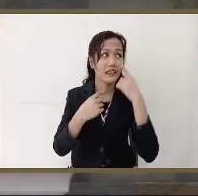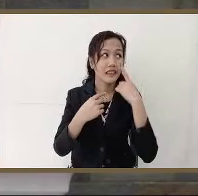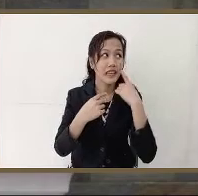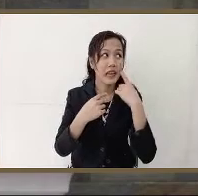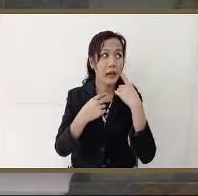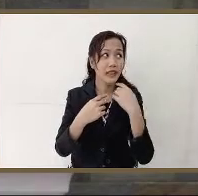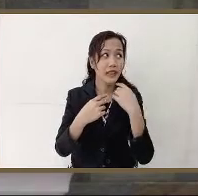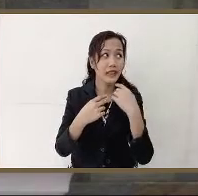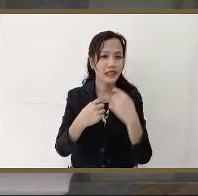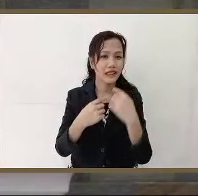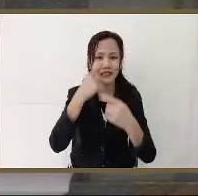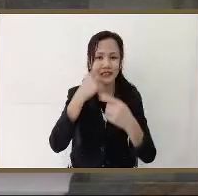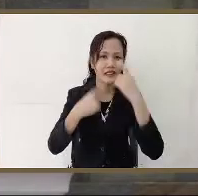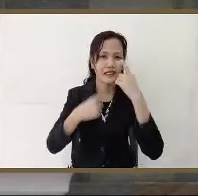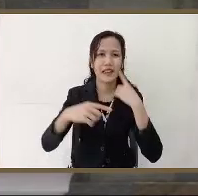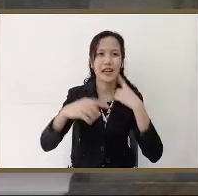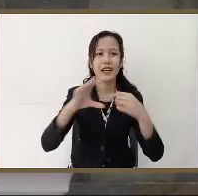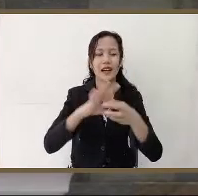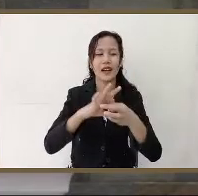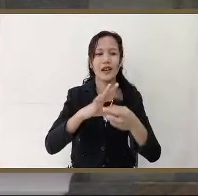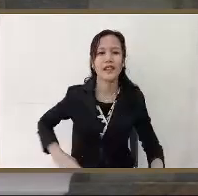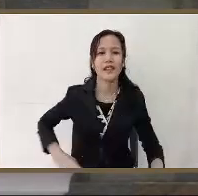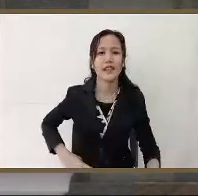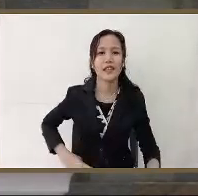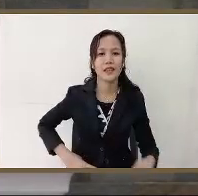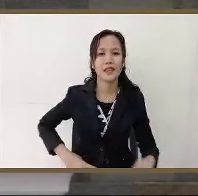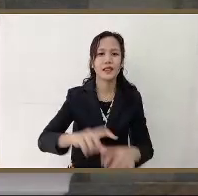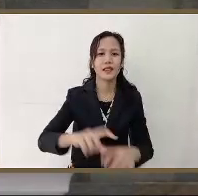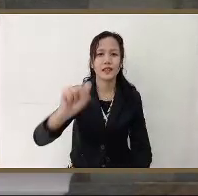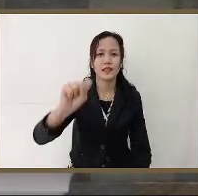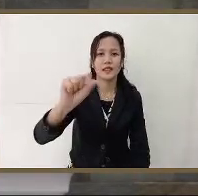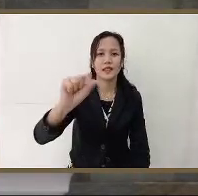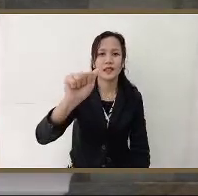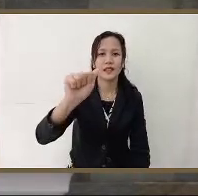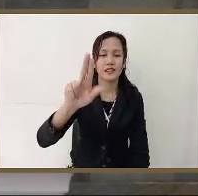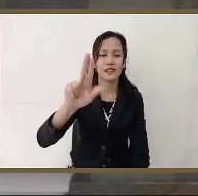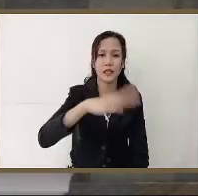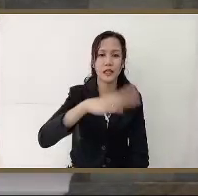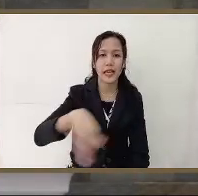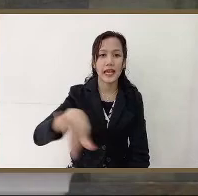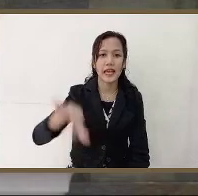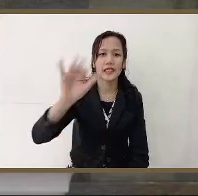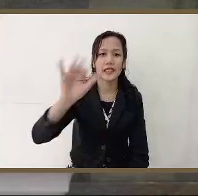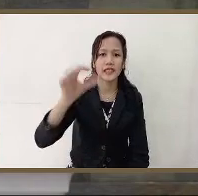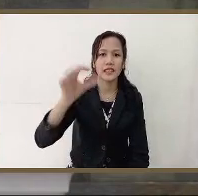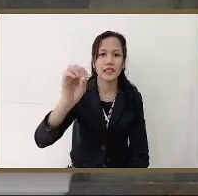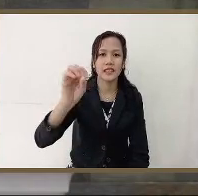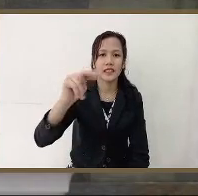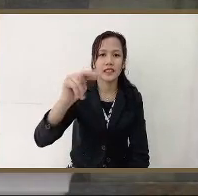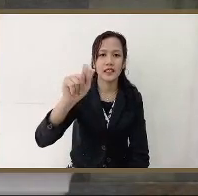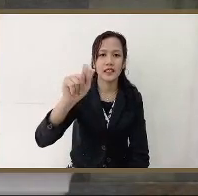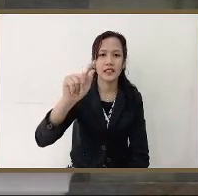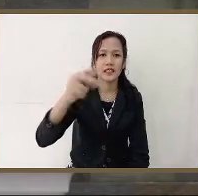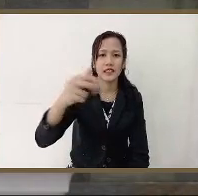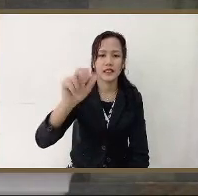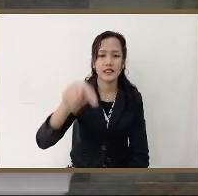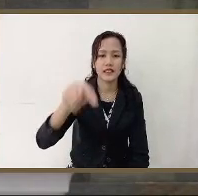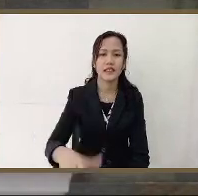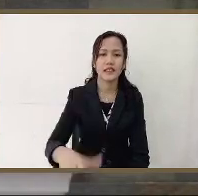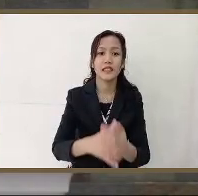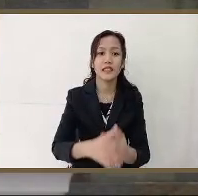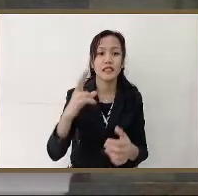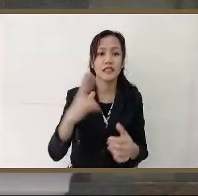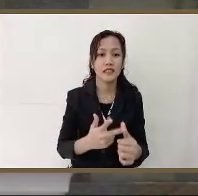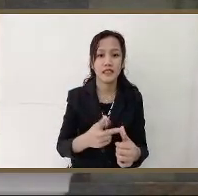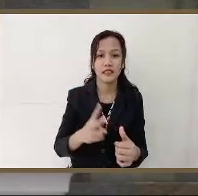verse 17 hanggang verse 27. So those were the preliminary events during the during